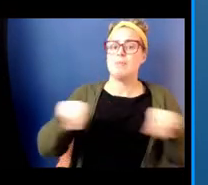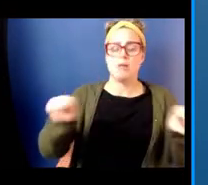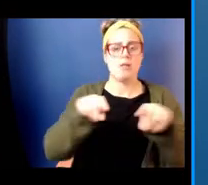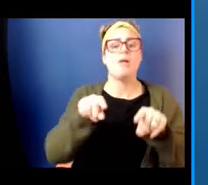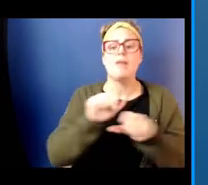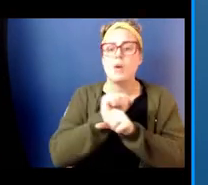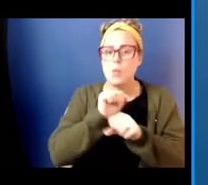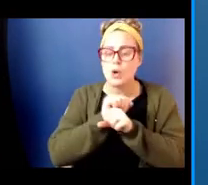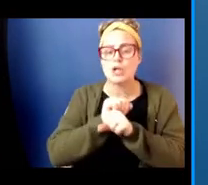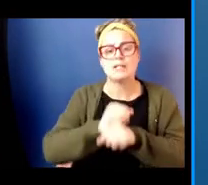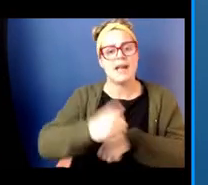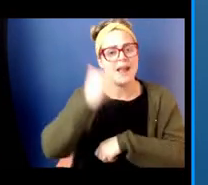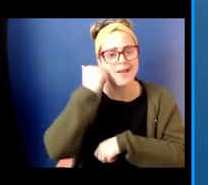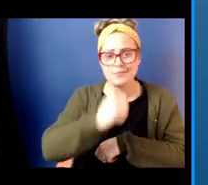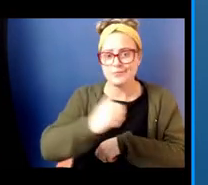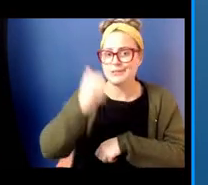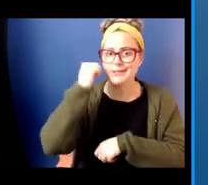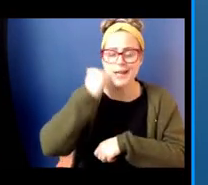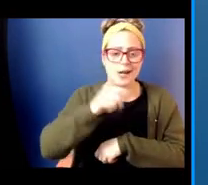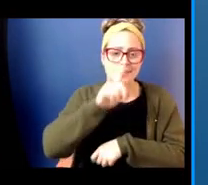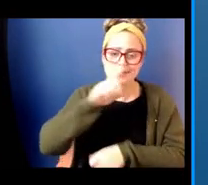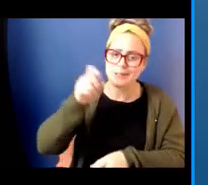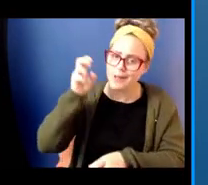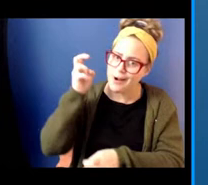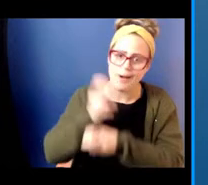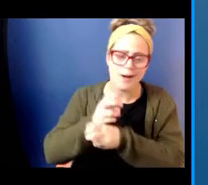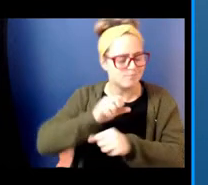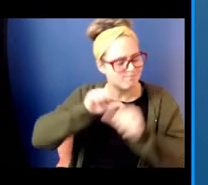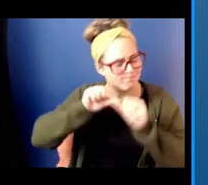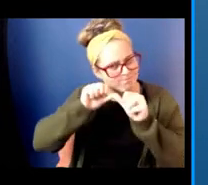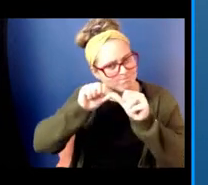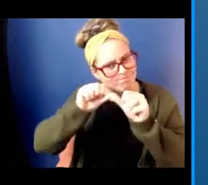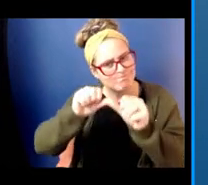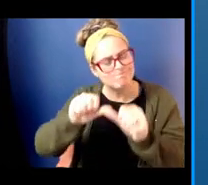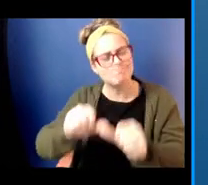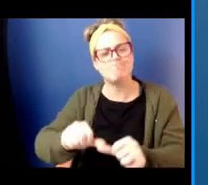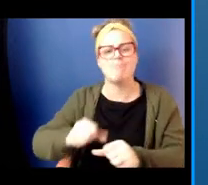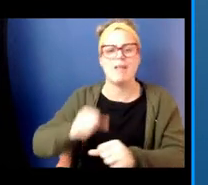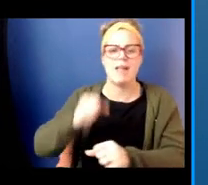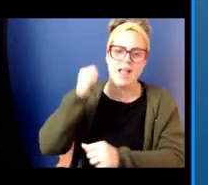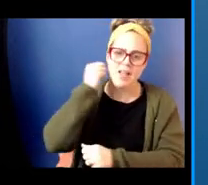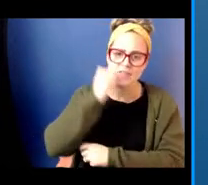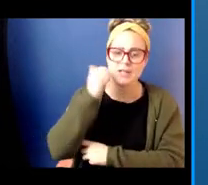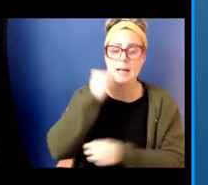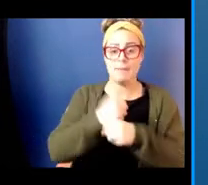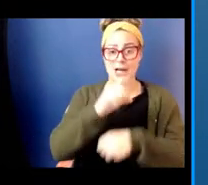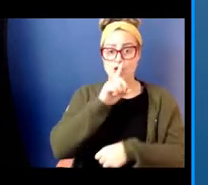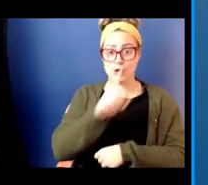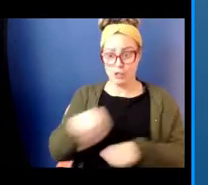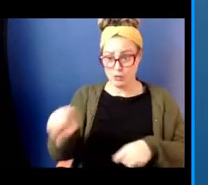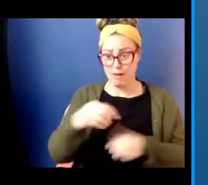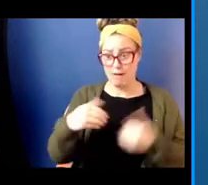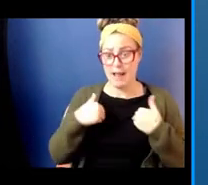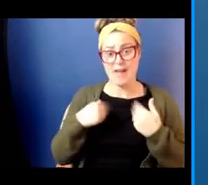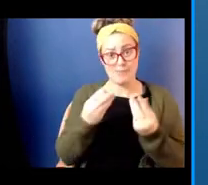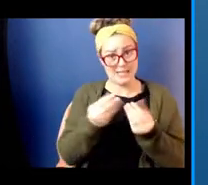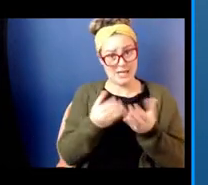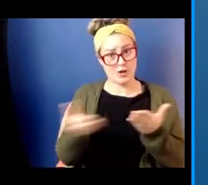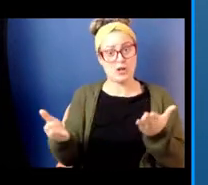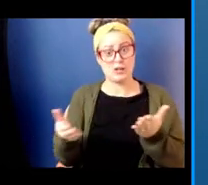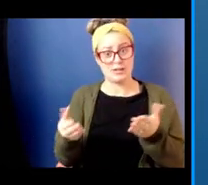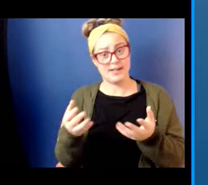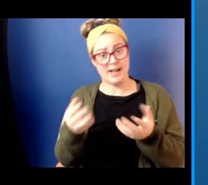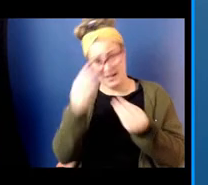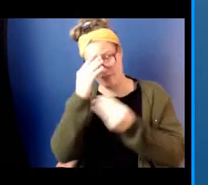day to just make sure that you all have the information and the materials that are necessary the staff led by Sam